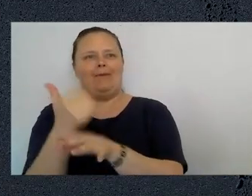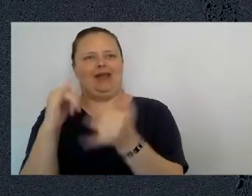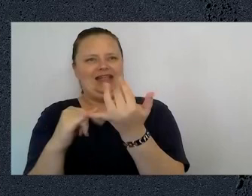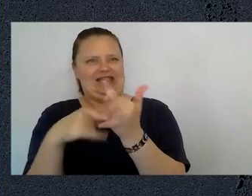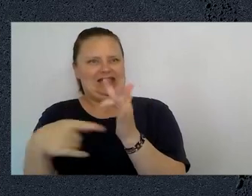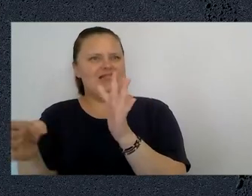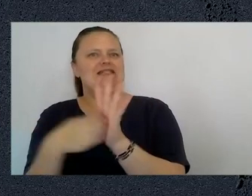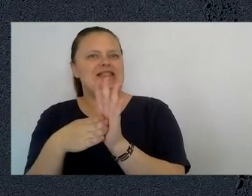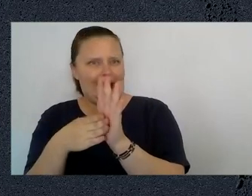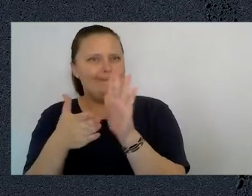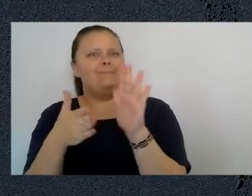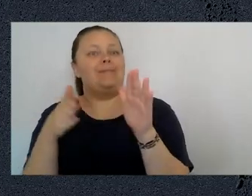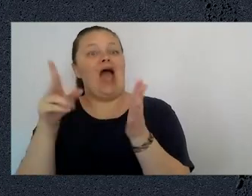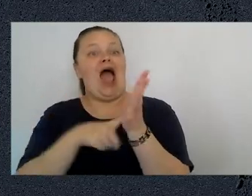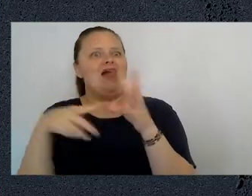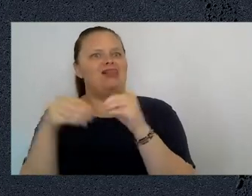in cities?